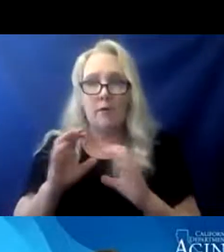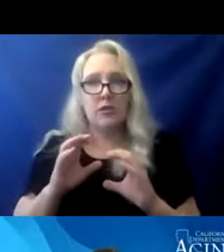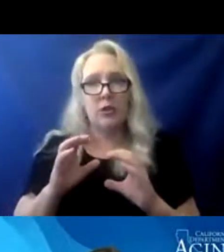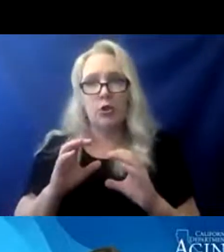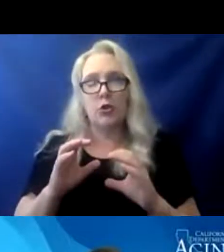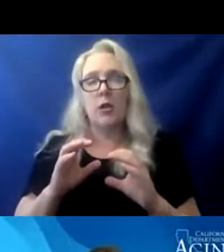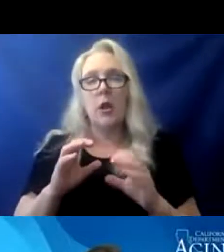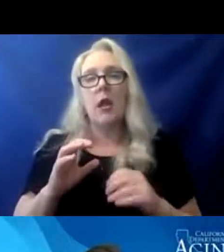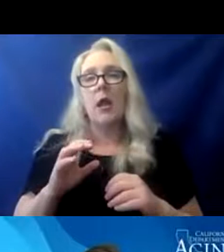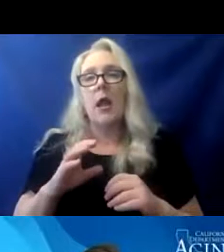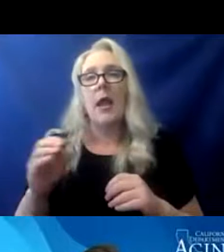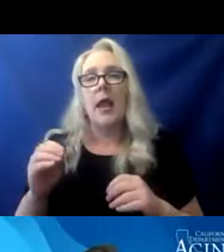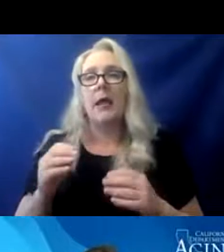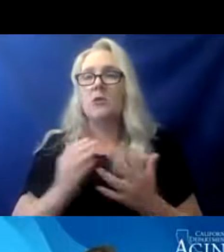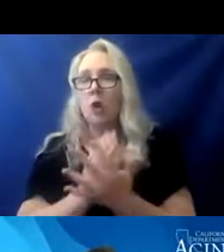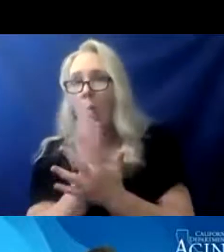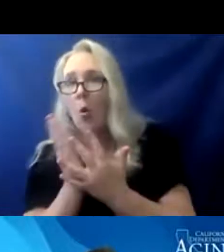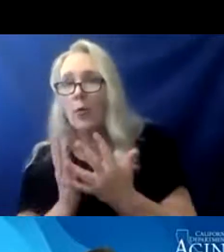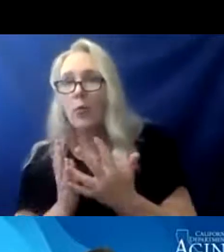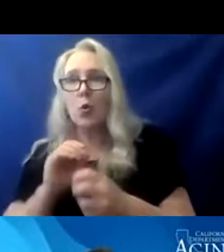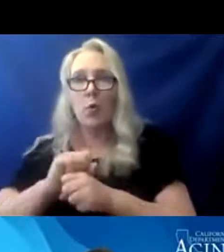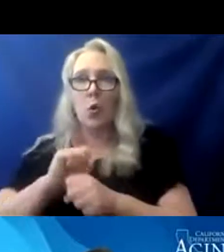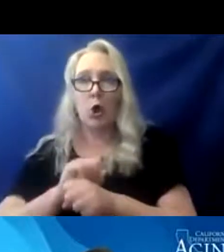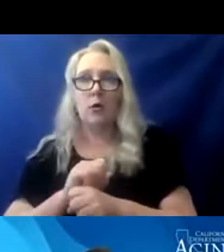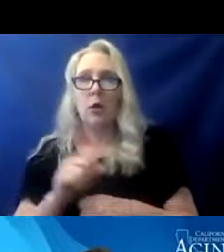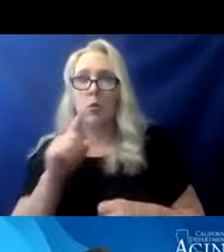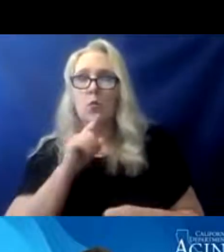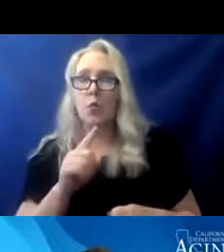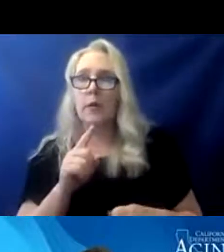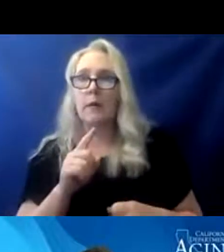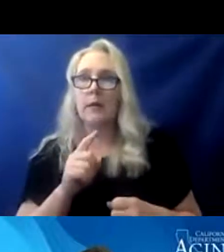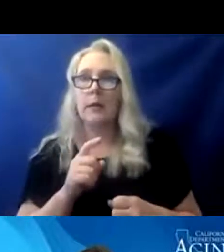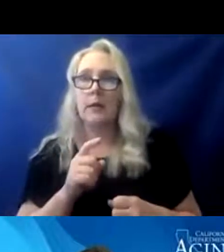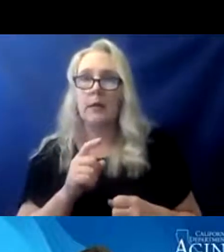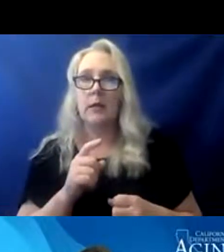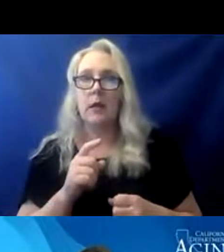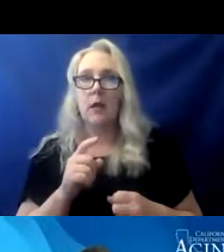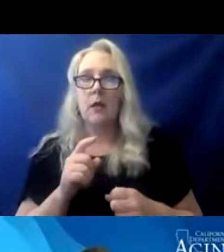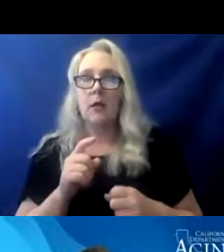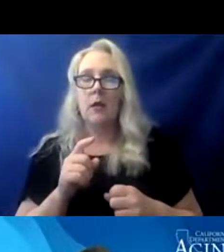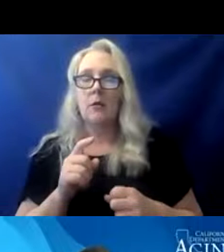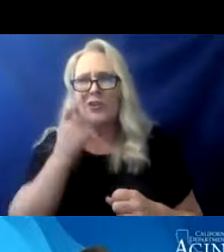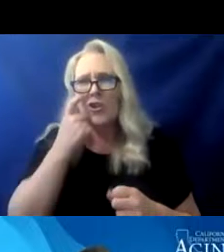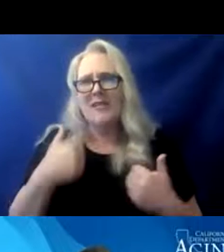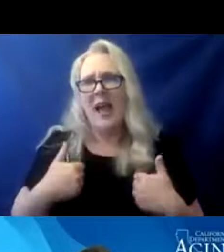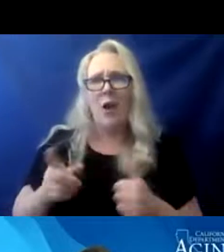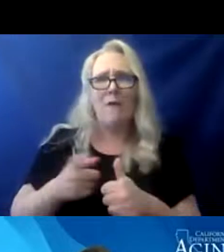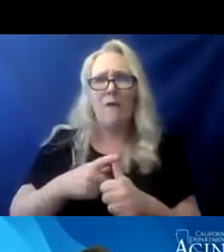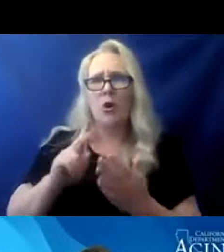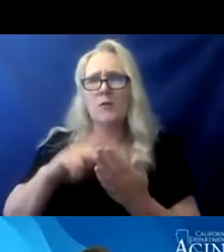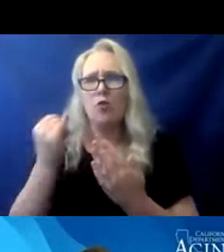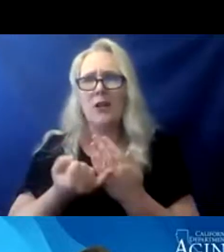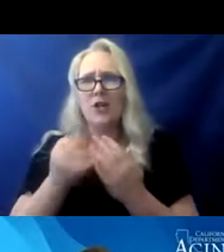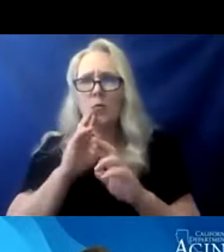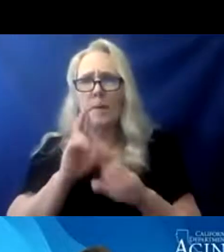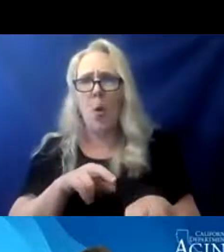kind of go through the work. Spend some time with our first progress report just came out this morning. Thank you for your patience as